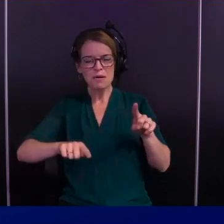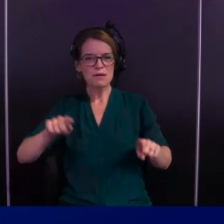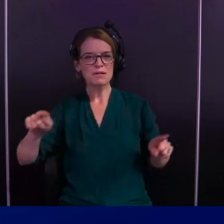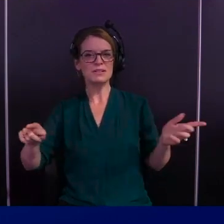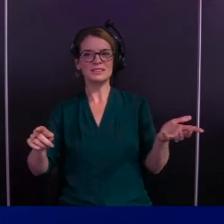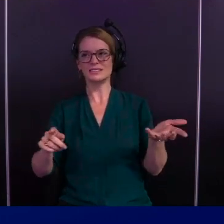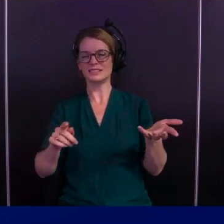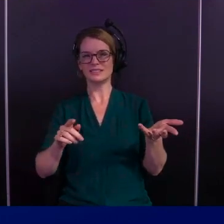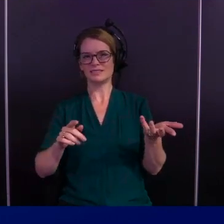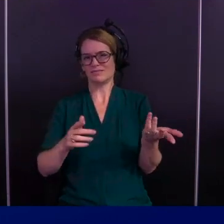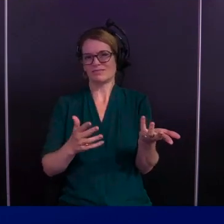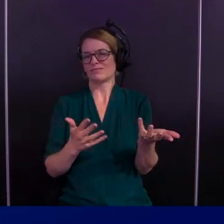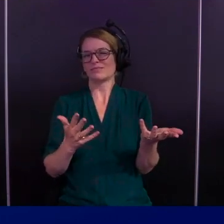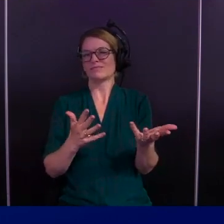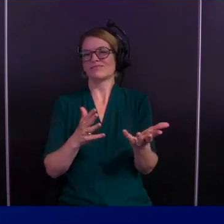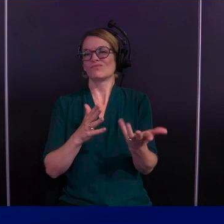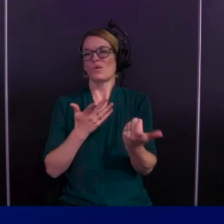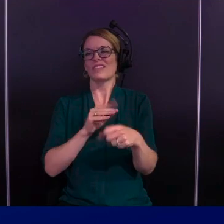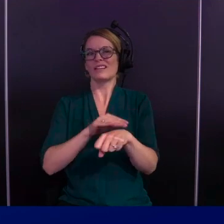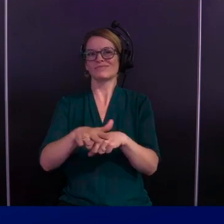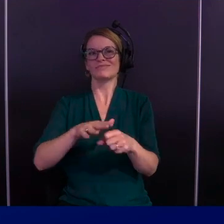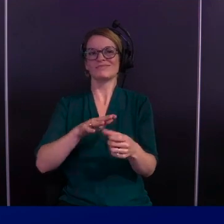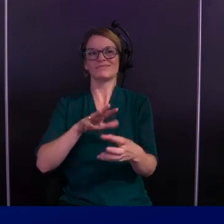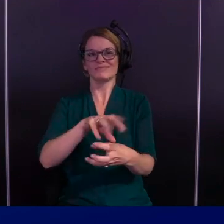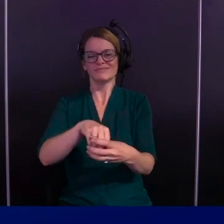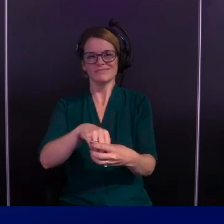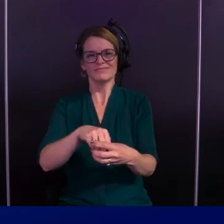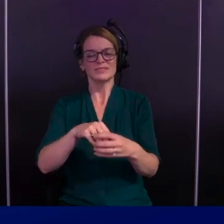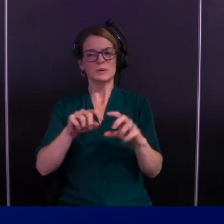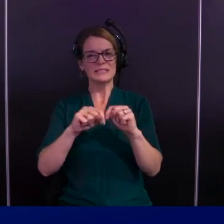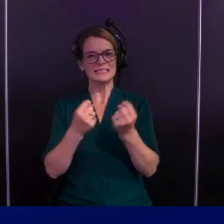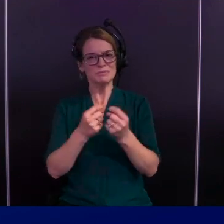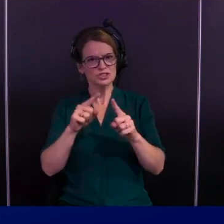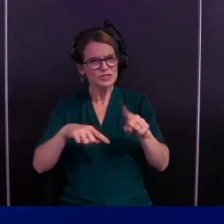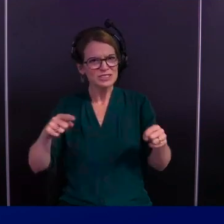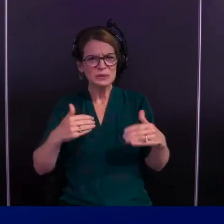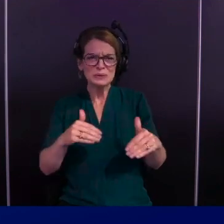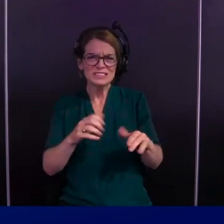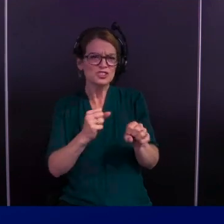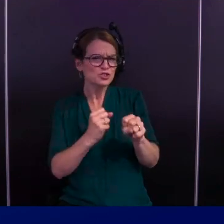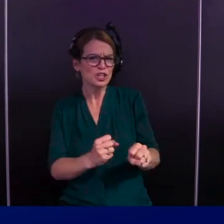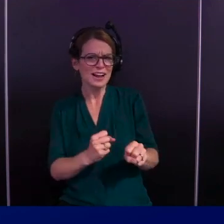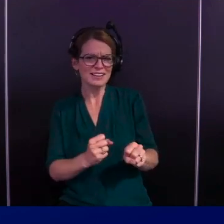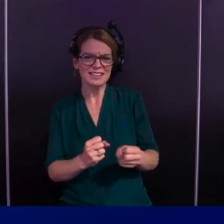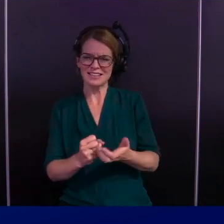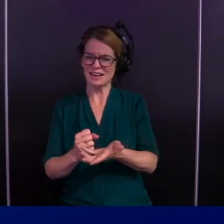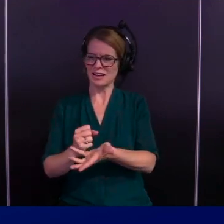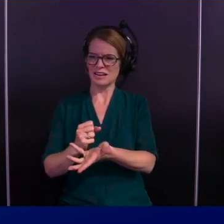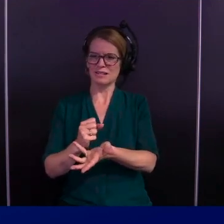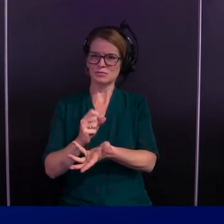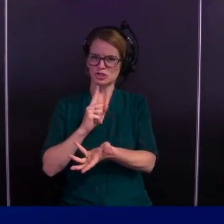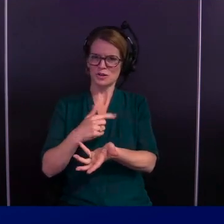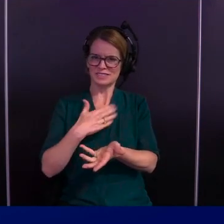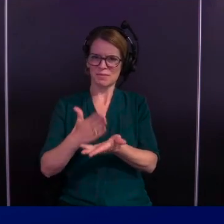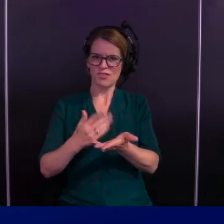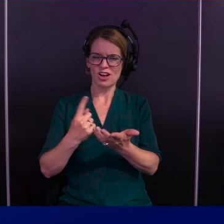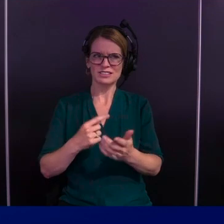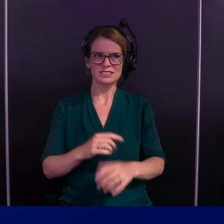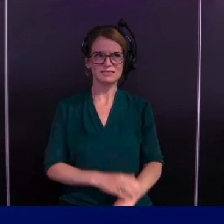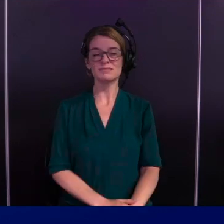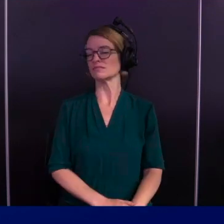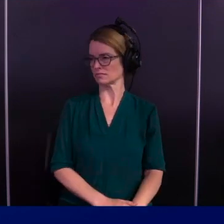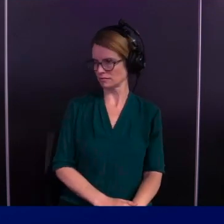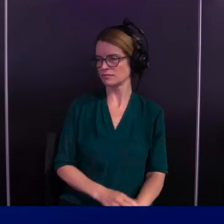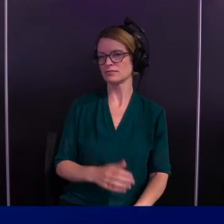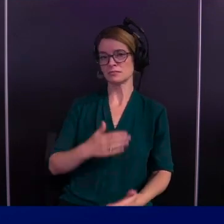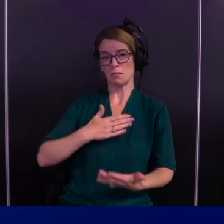much to the table. Diversity is really our strength. I'm sure you have thoughts on that. Well, and even I came from a